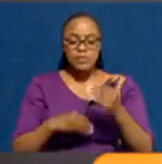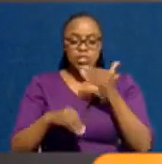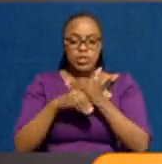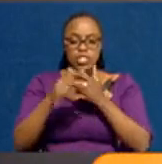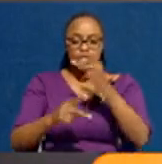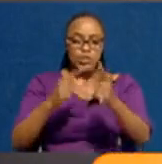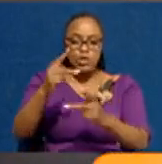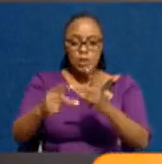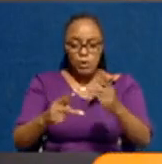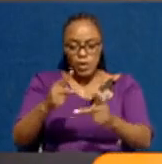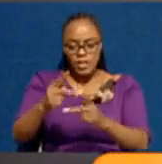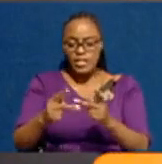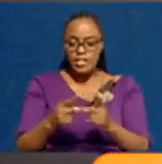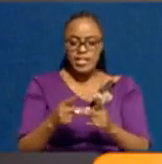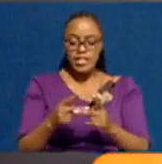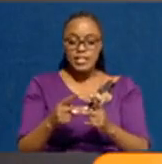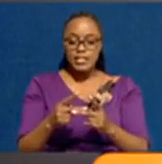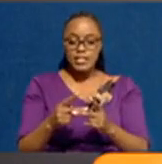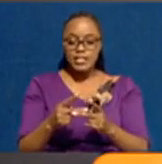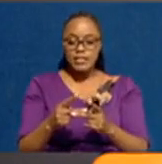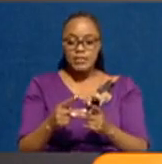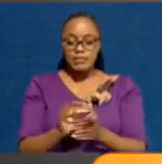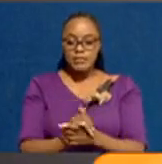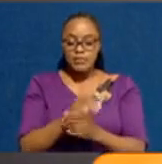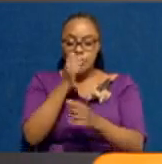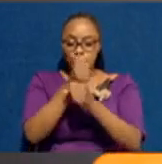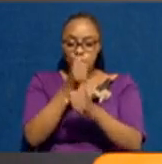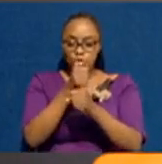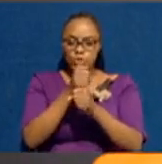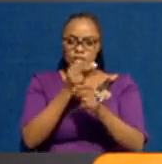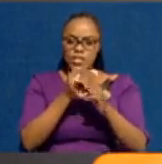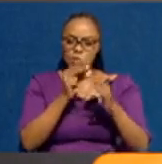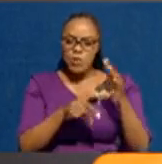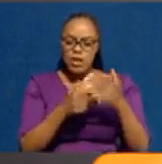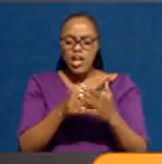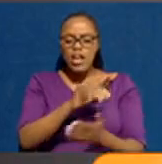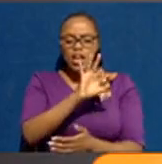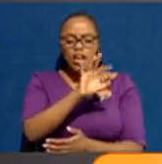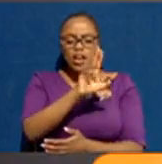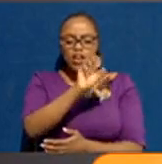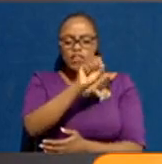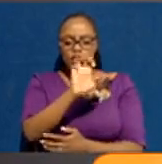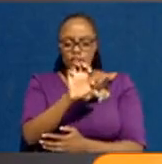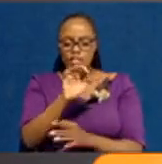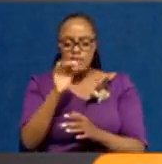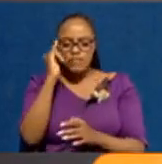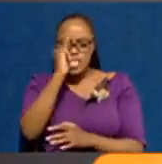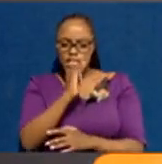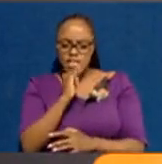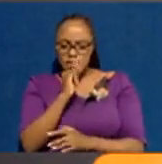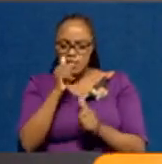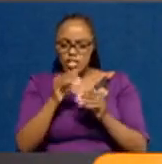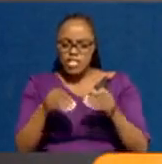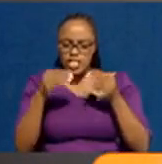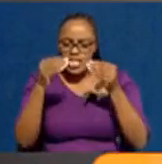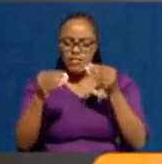processing on these images to do what we call a fused image, where we do the nuclear medicine, which gives